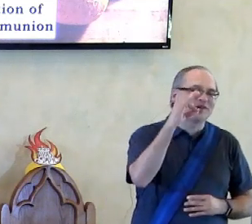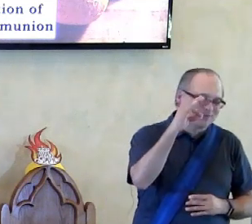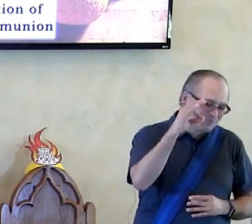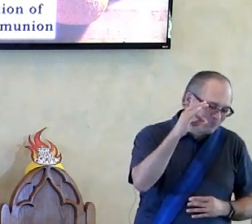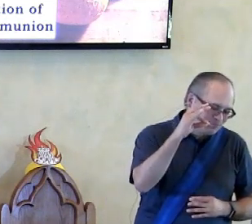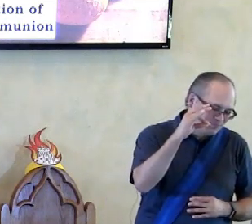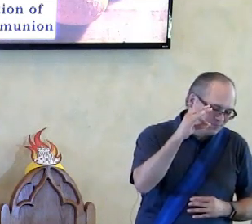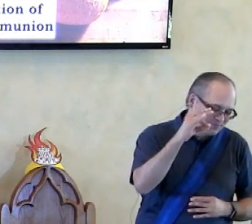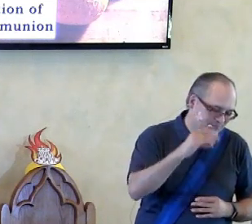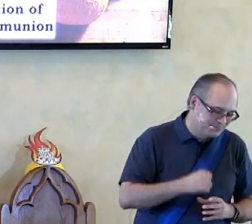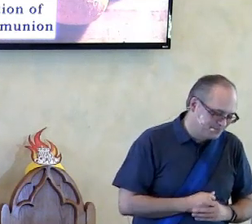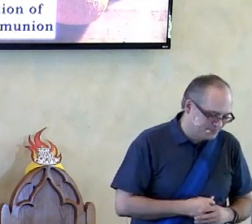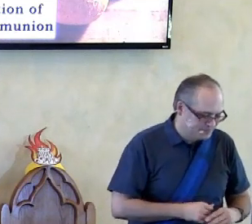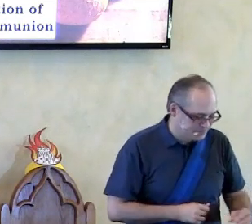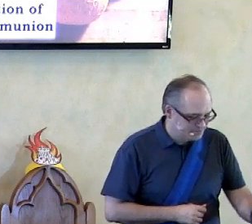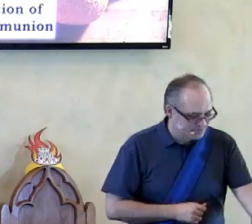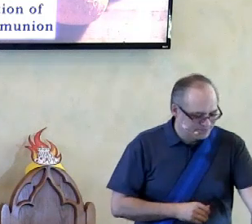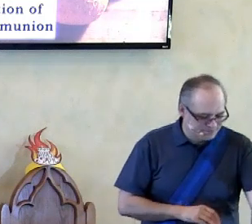Spirit.